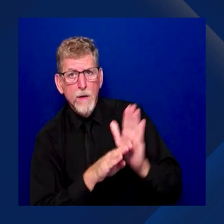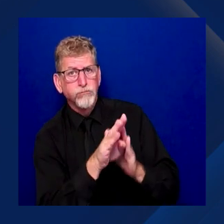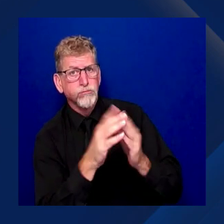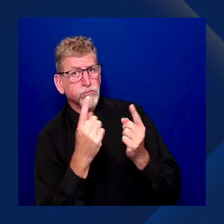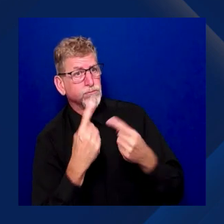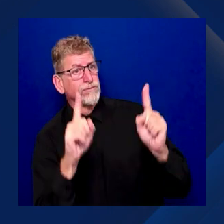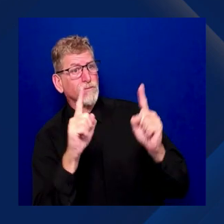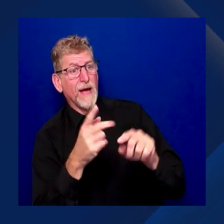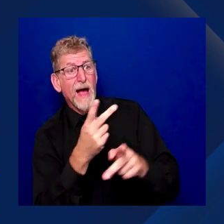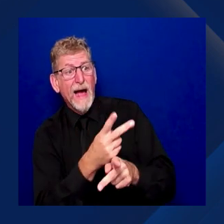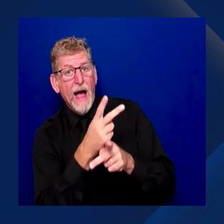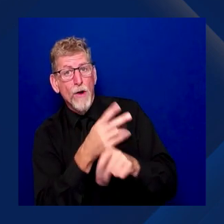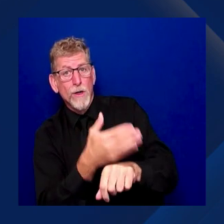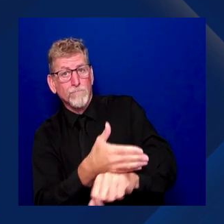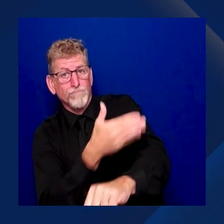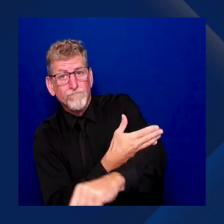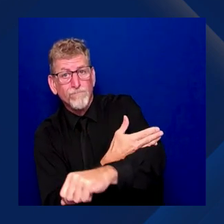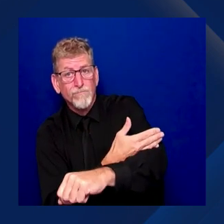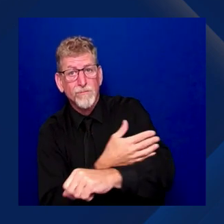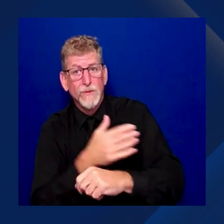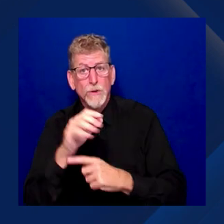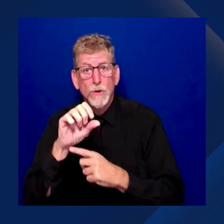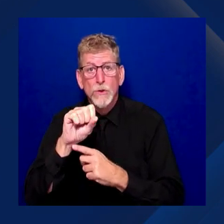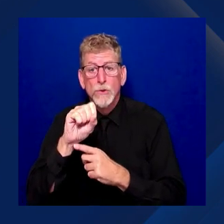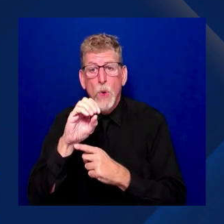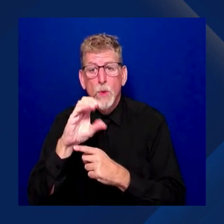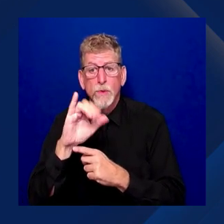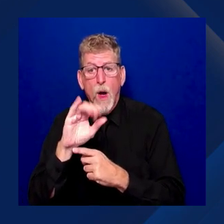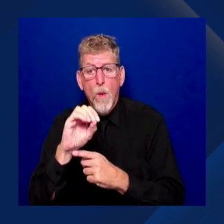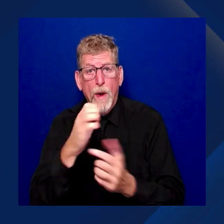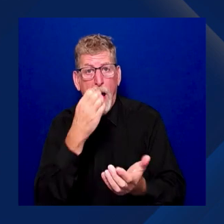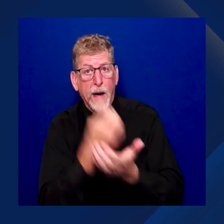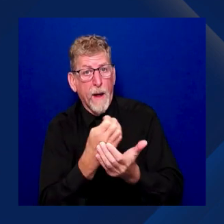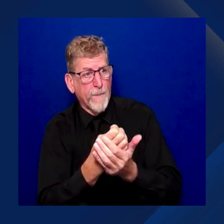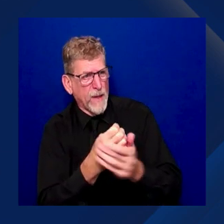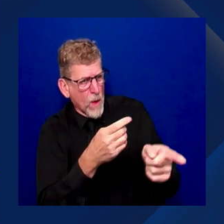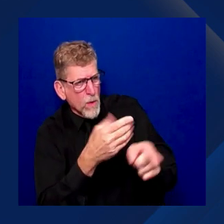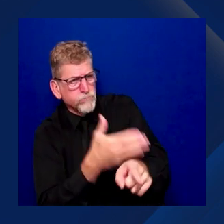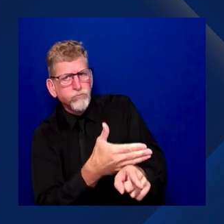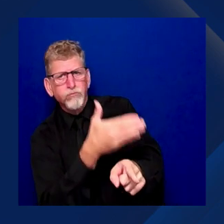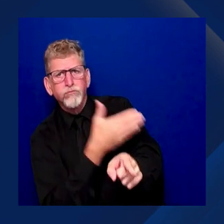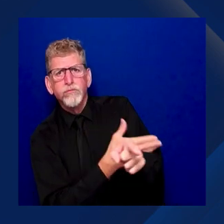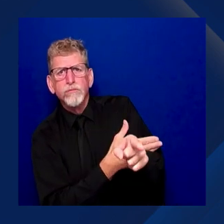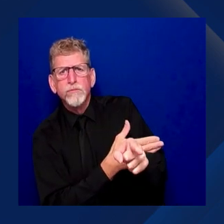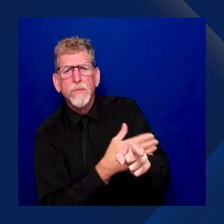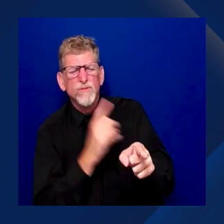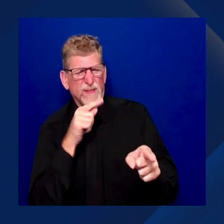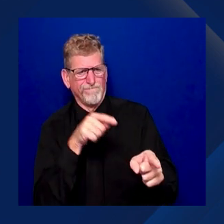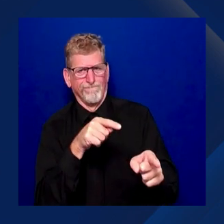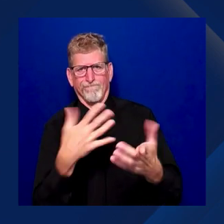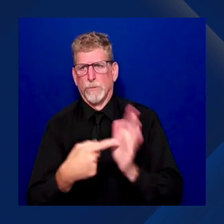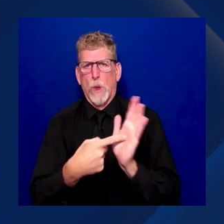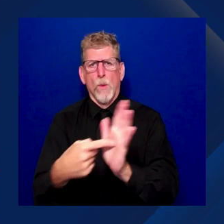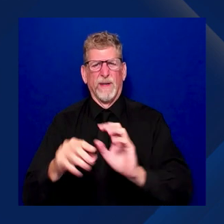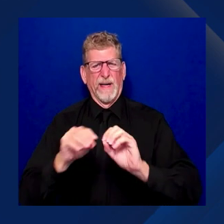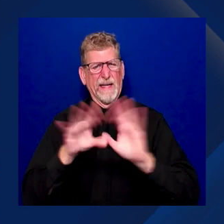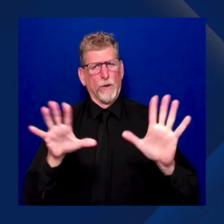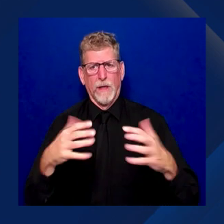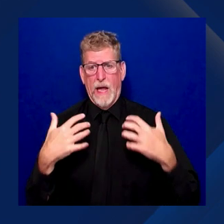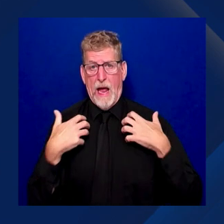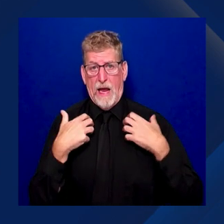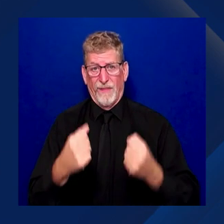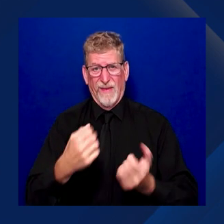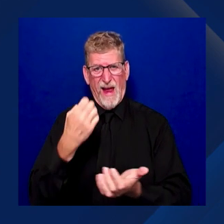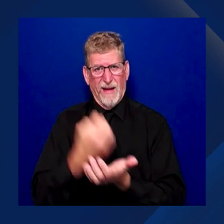socioeconomic outcomes improve. It is clear, a healthy economy requires